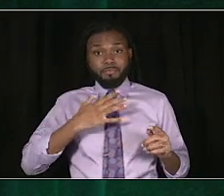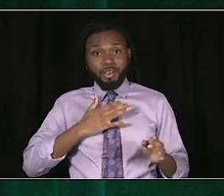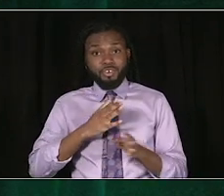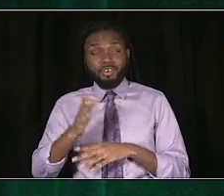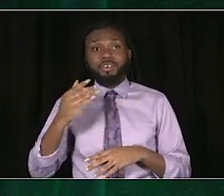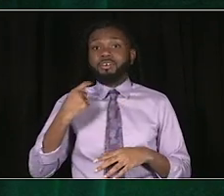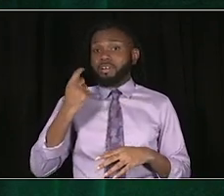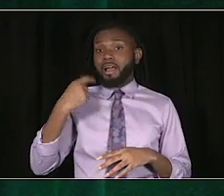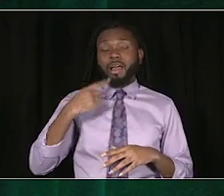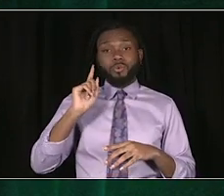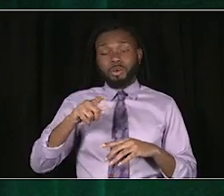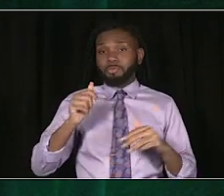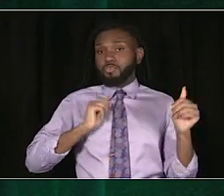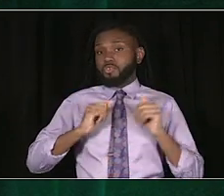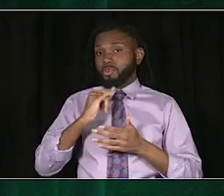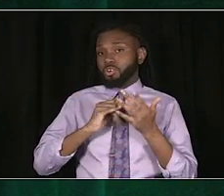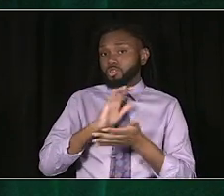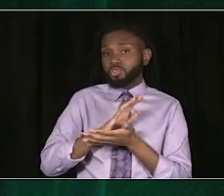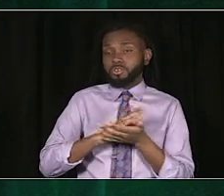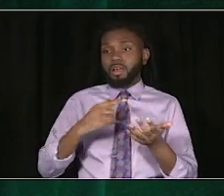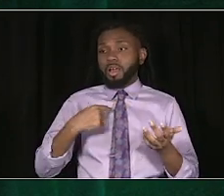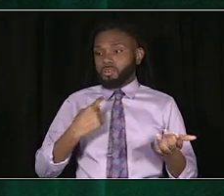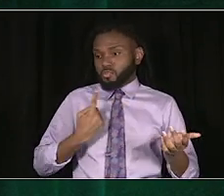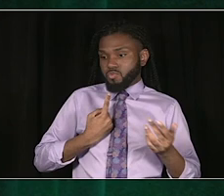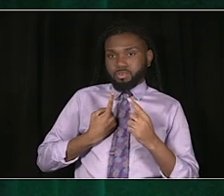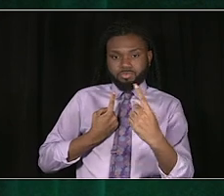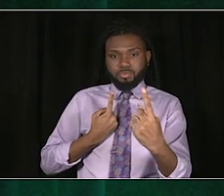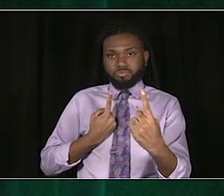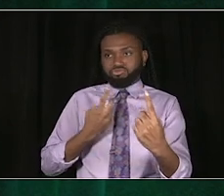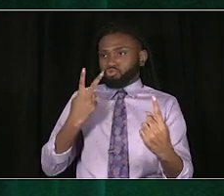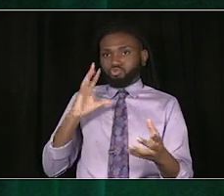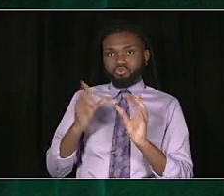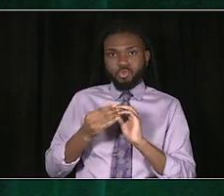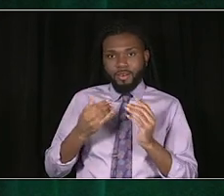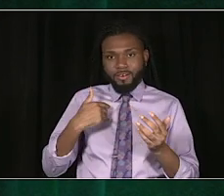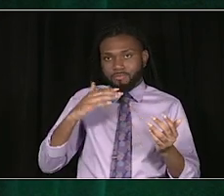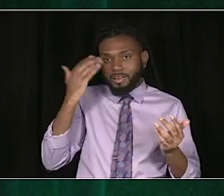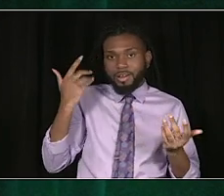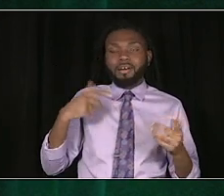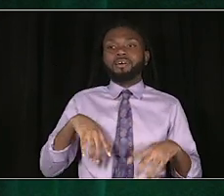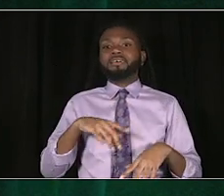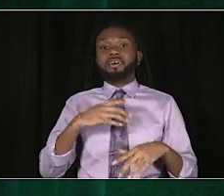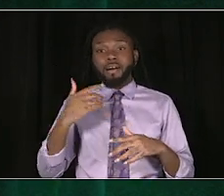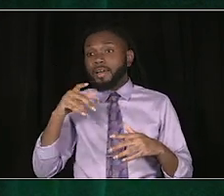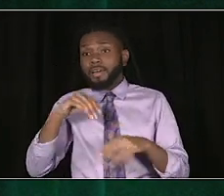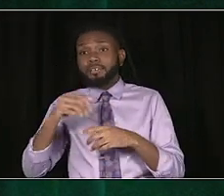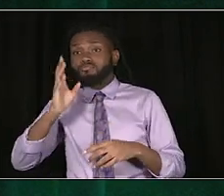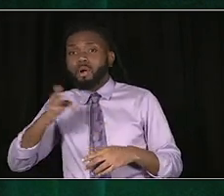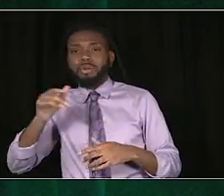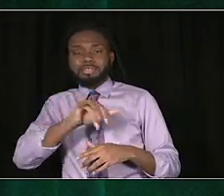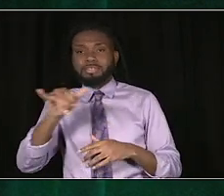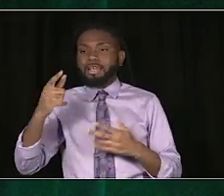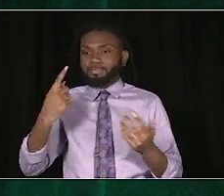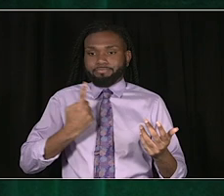to a performing arts boarding school. I was one of two. You know, I was on Broadway and always looking one of two in those and looking out into